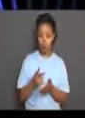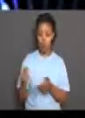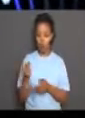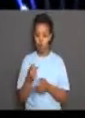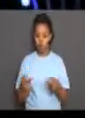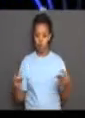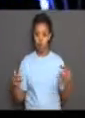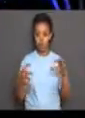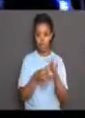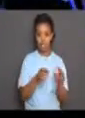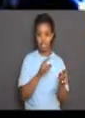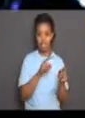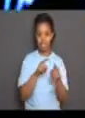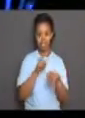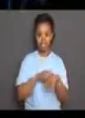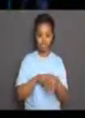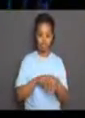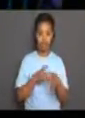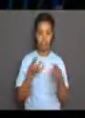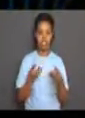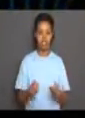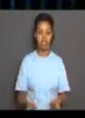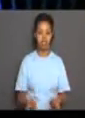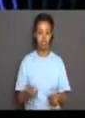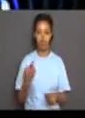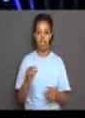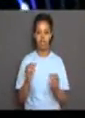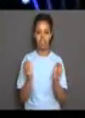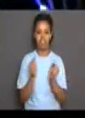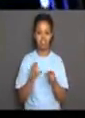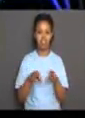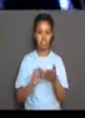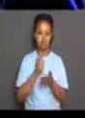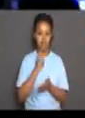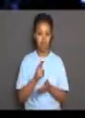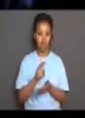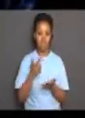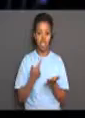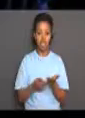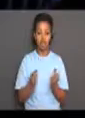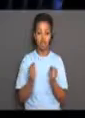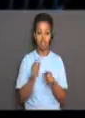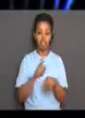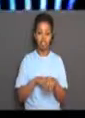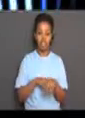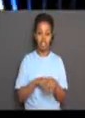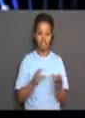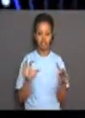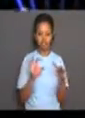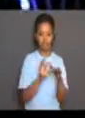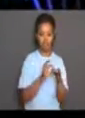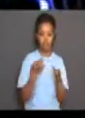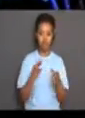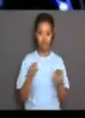together and cooled. As the strands cool, they bind or